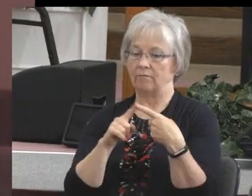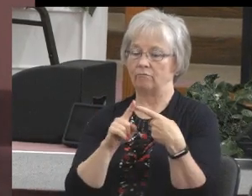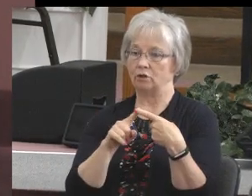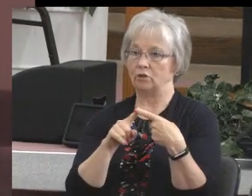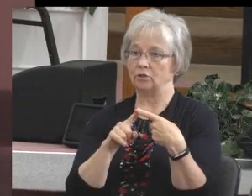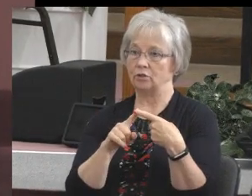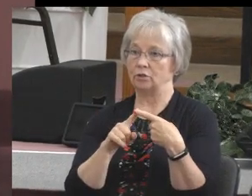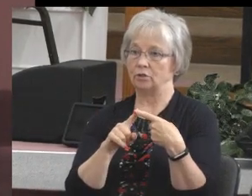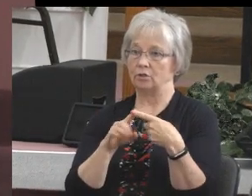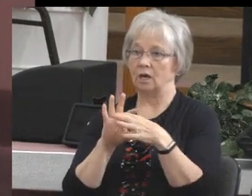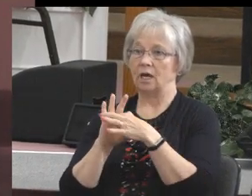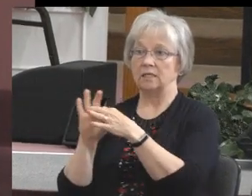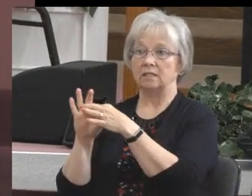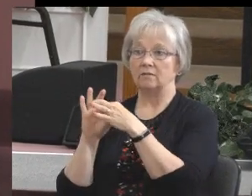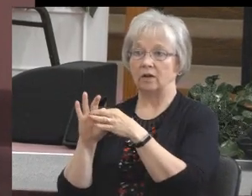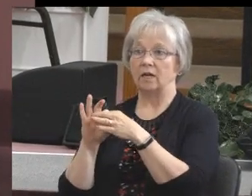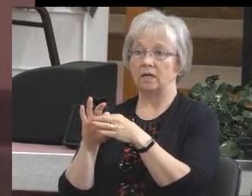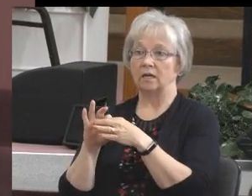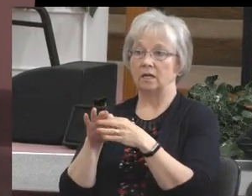you identify as Christians.